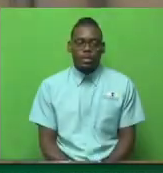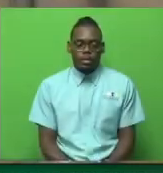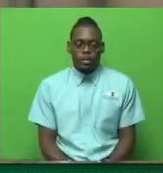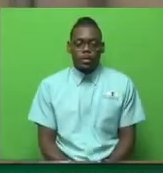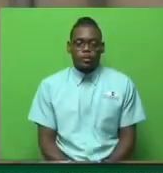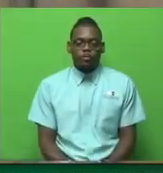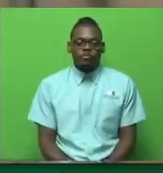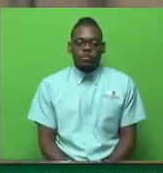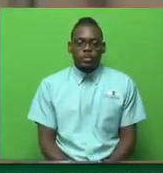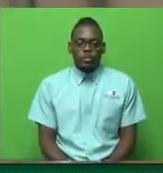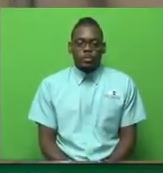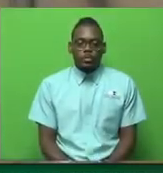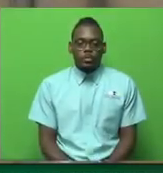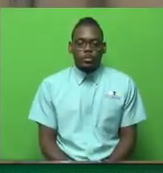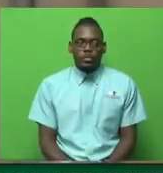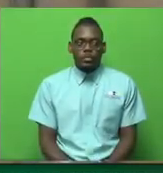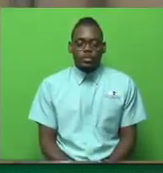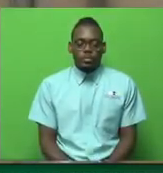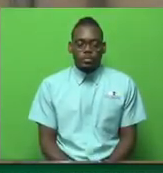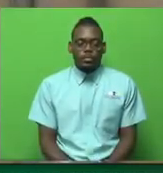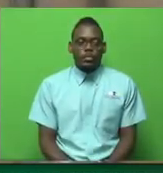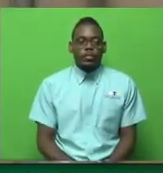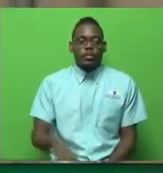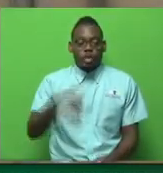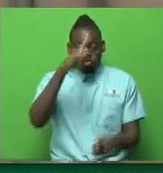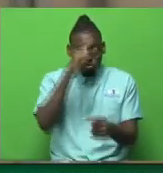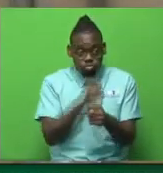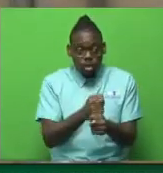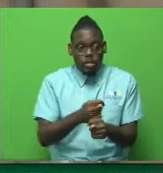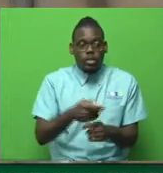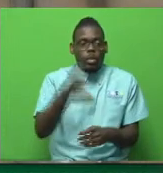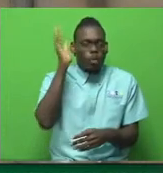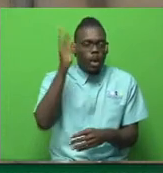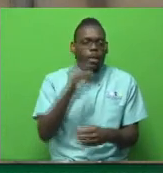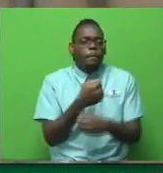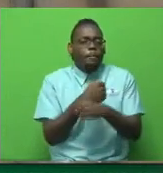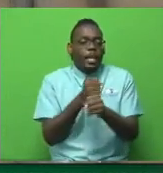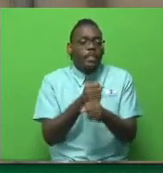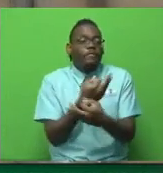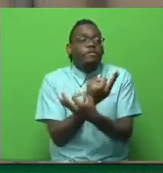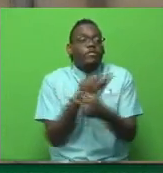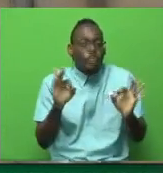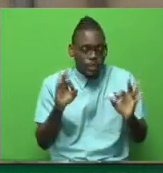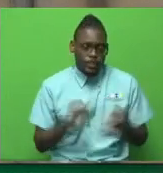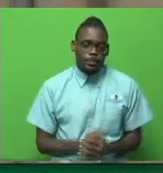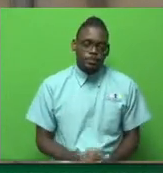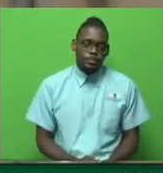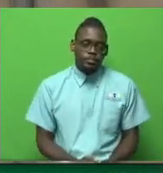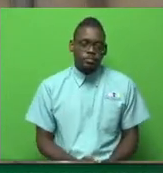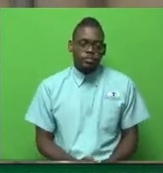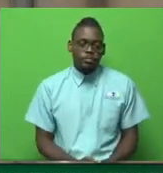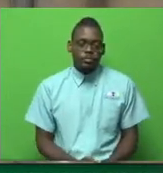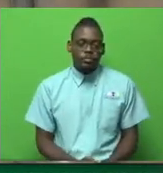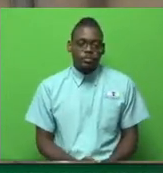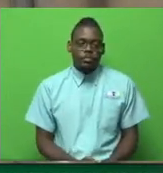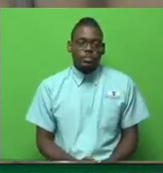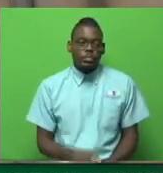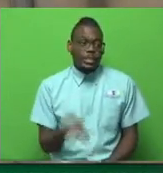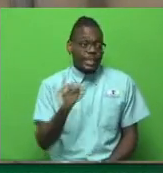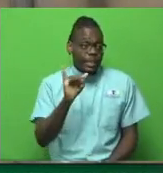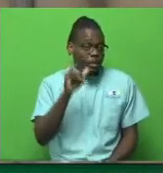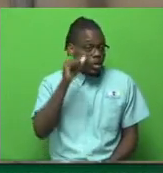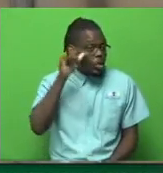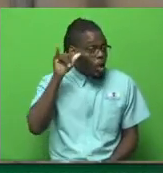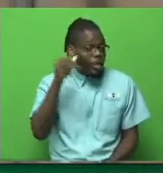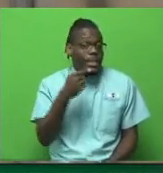truth because the truth will set you free and as my colleague Minister young will say to the